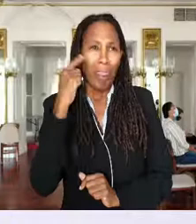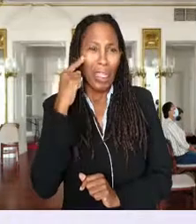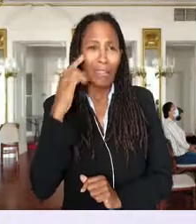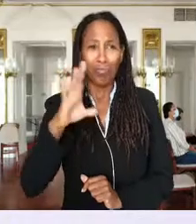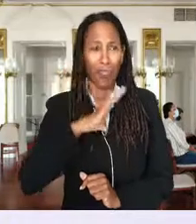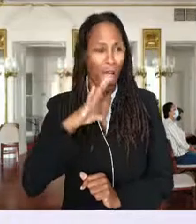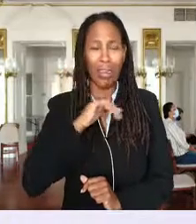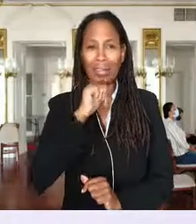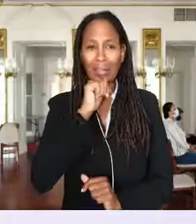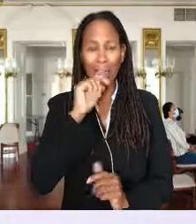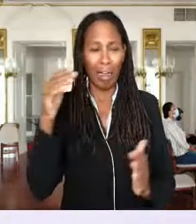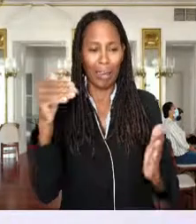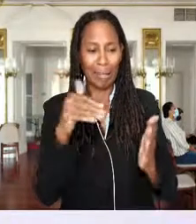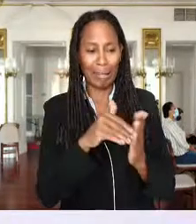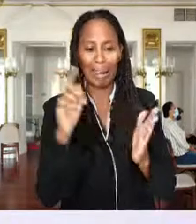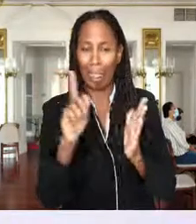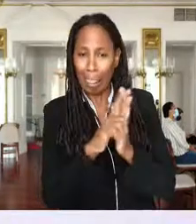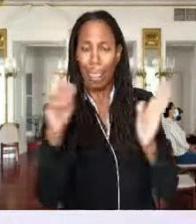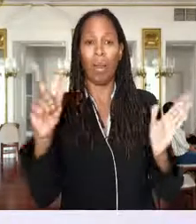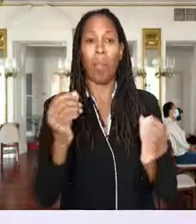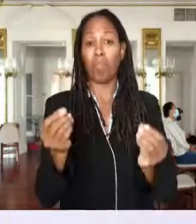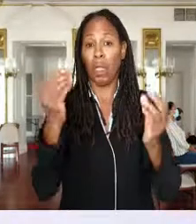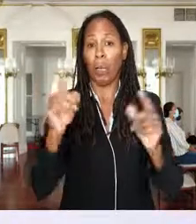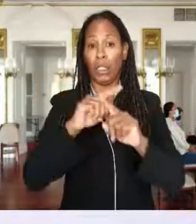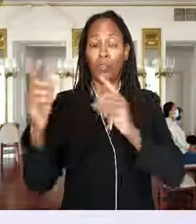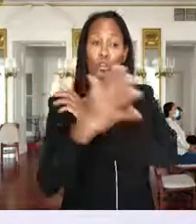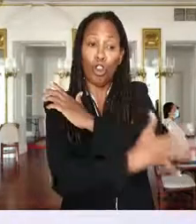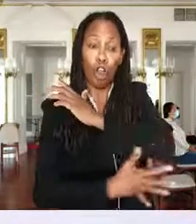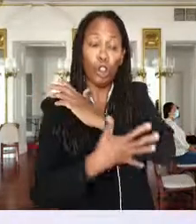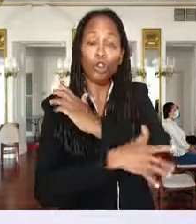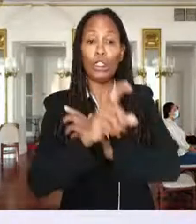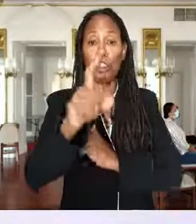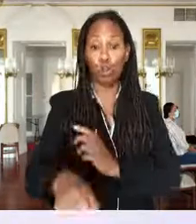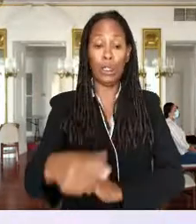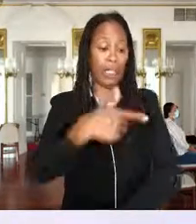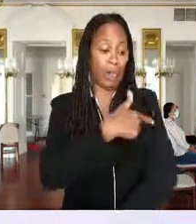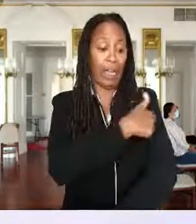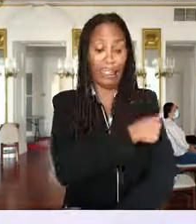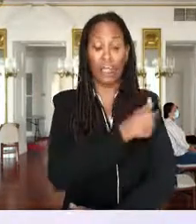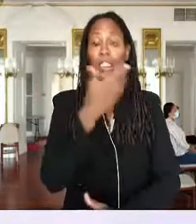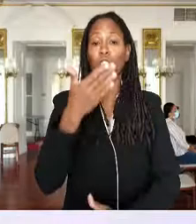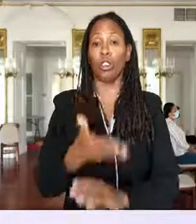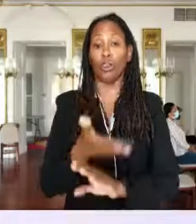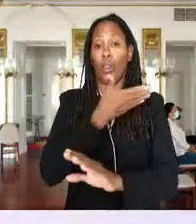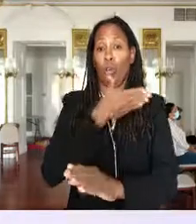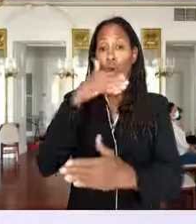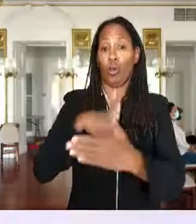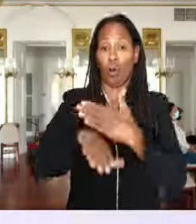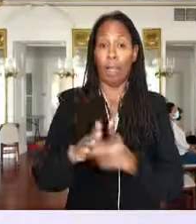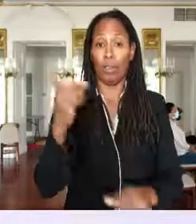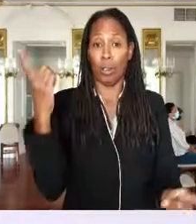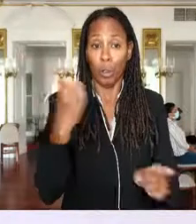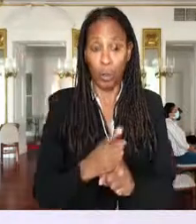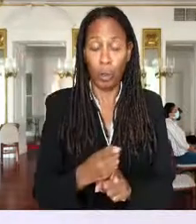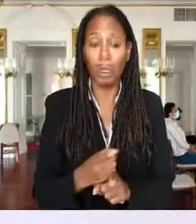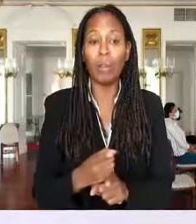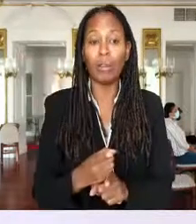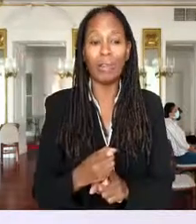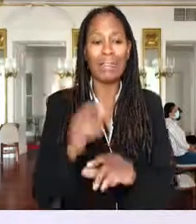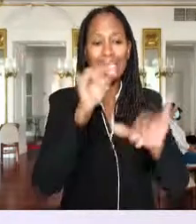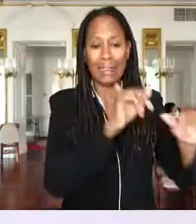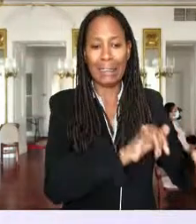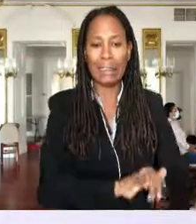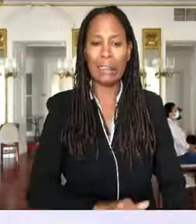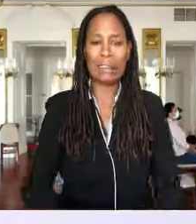Virgin Islands. There are a lot of countries that you have to take certain vaccinations before you're allowed to go there as well, too, in terms of travel. This is not